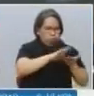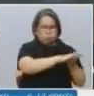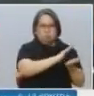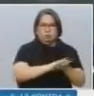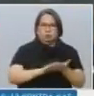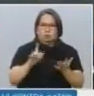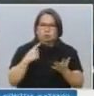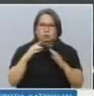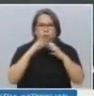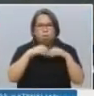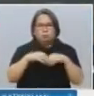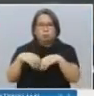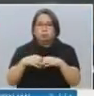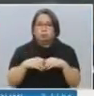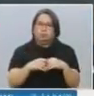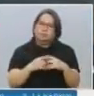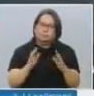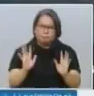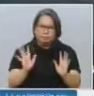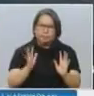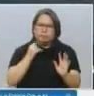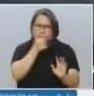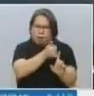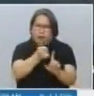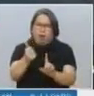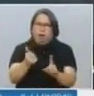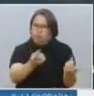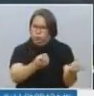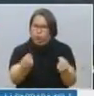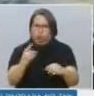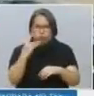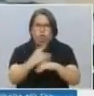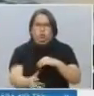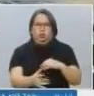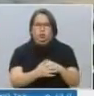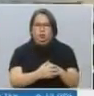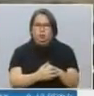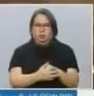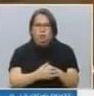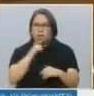your areas just to do your duty and work.